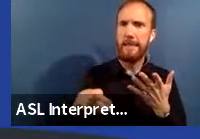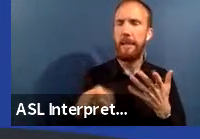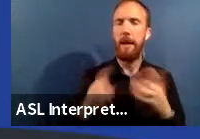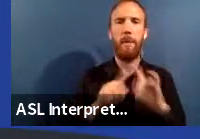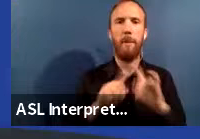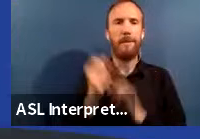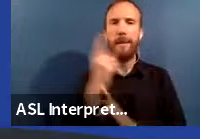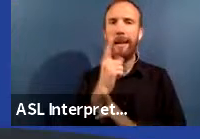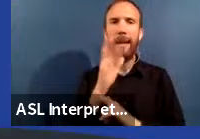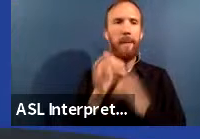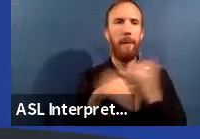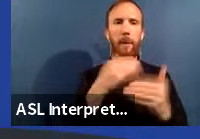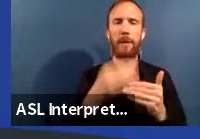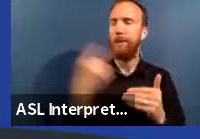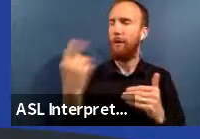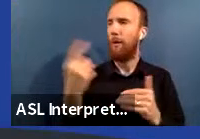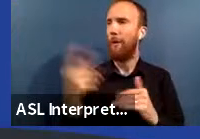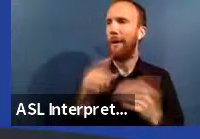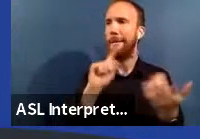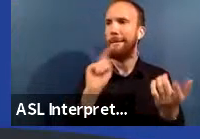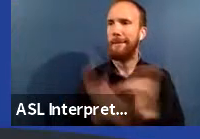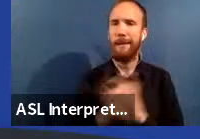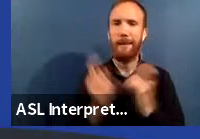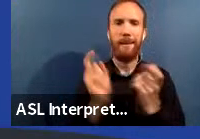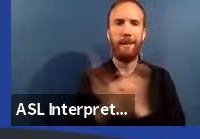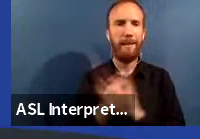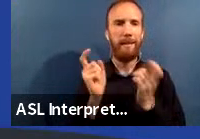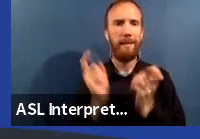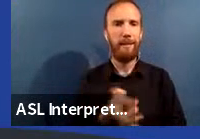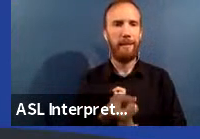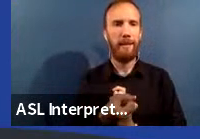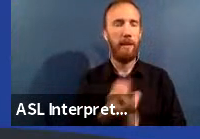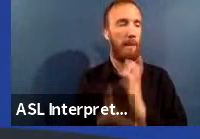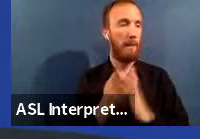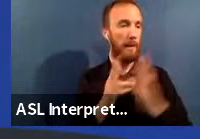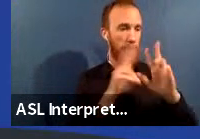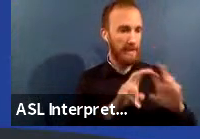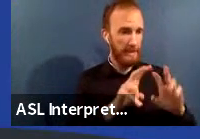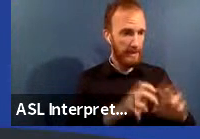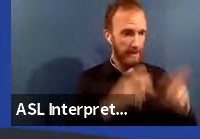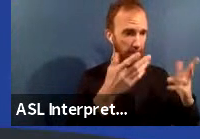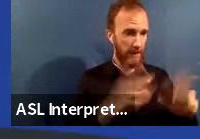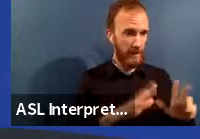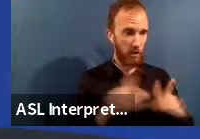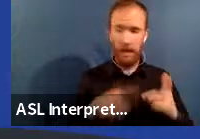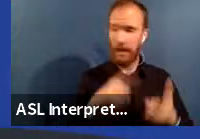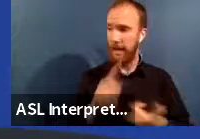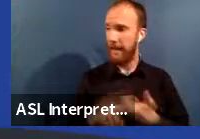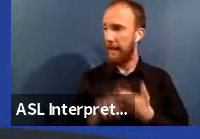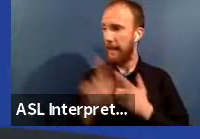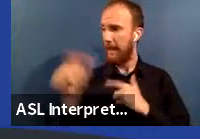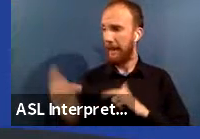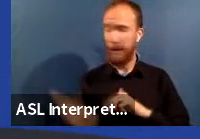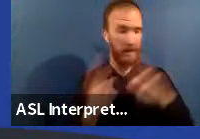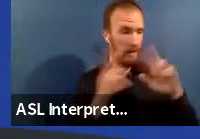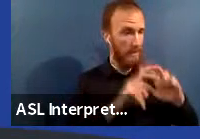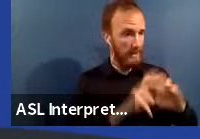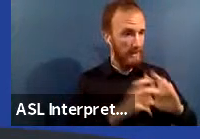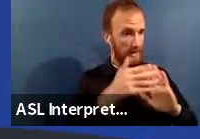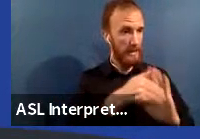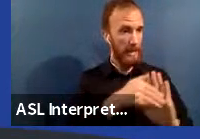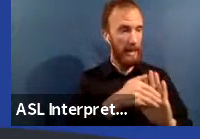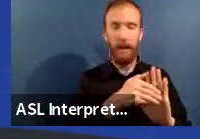constantly changing. For example, a system can change significantly from one assessment to another. This can be driven by a number of factors, including